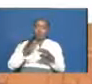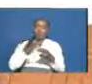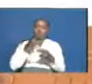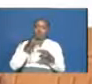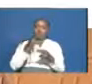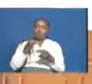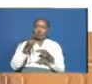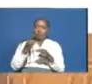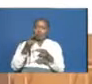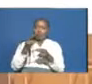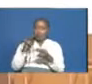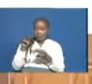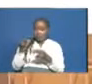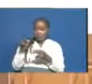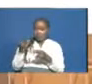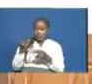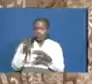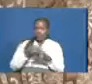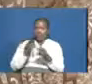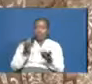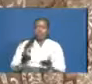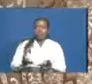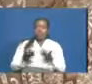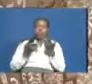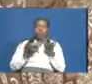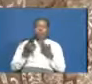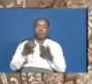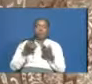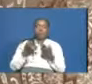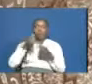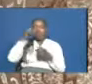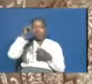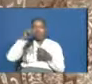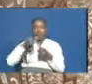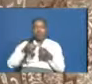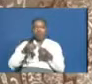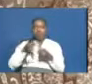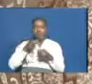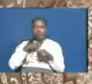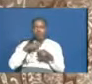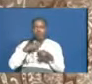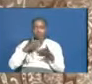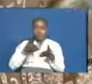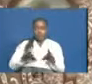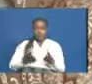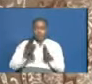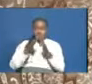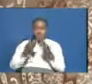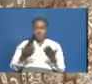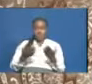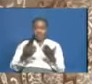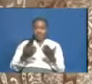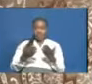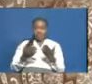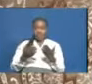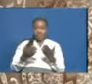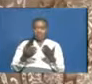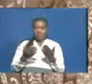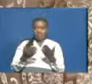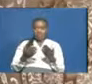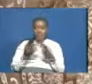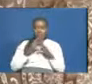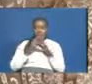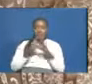then. When the promotion came, I remember I was just inside here in my house, and when the results came of